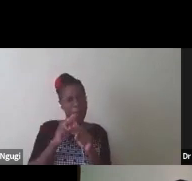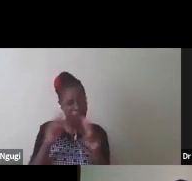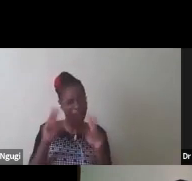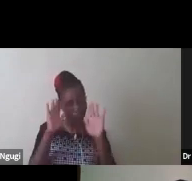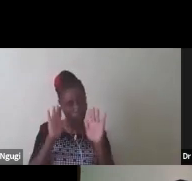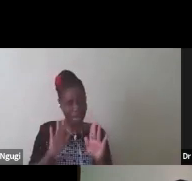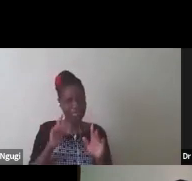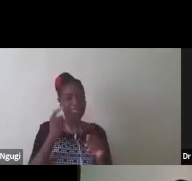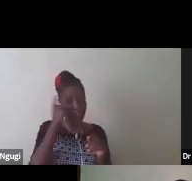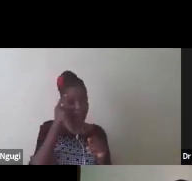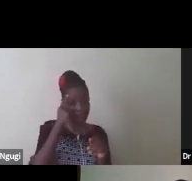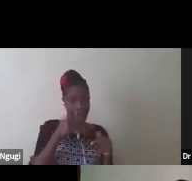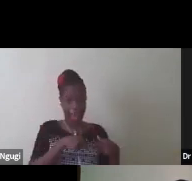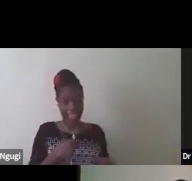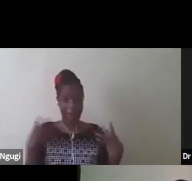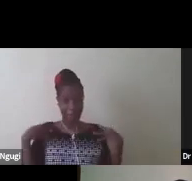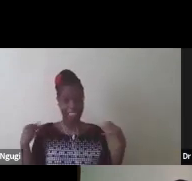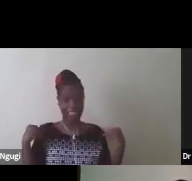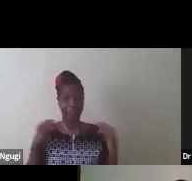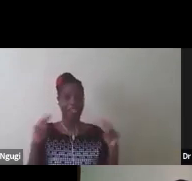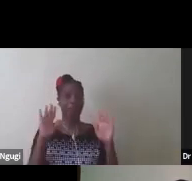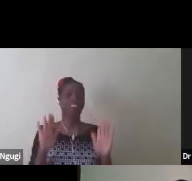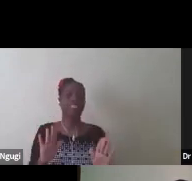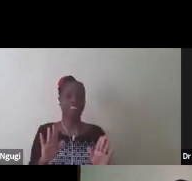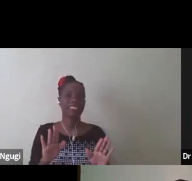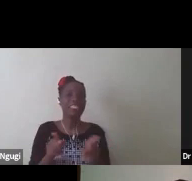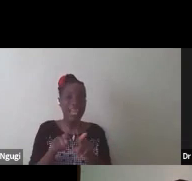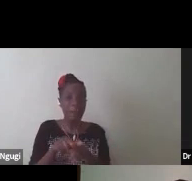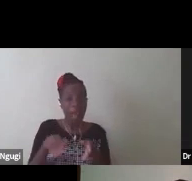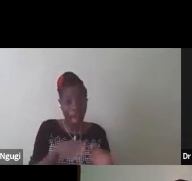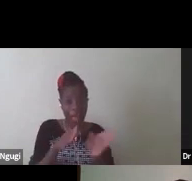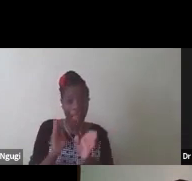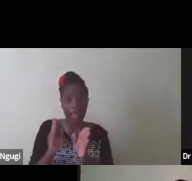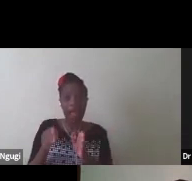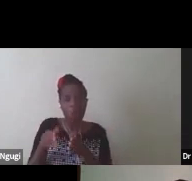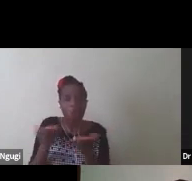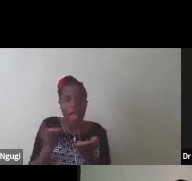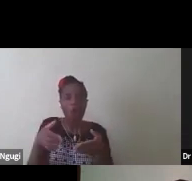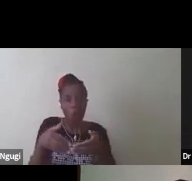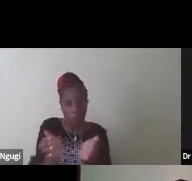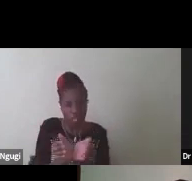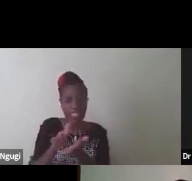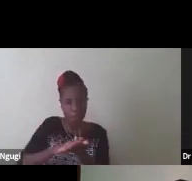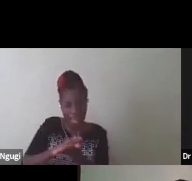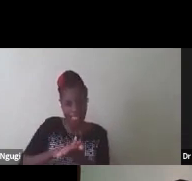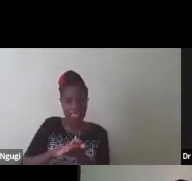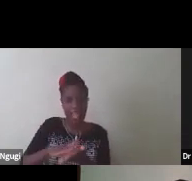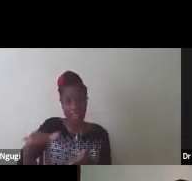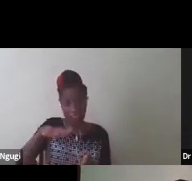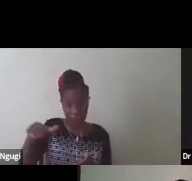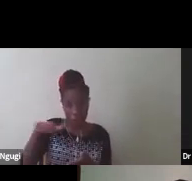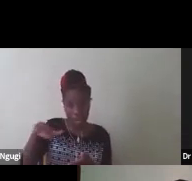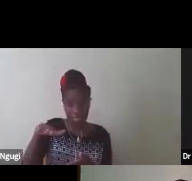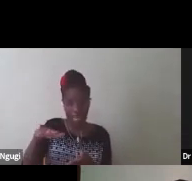and practices, taking advantage of our community-based kind of environment and way of living.